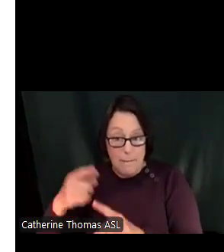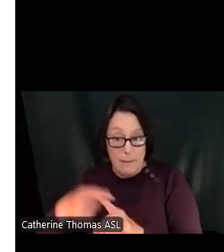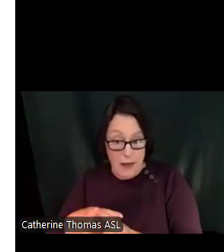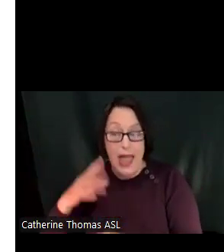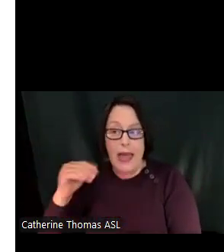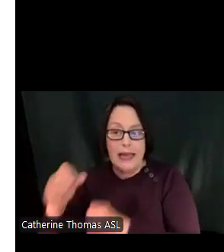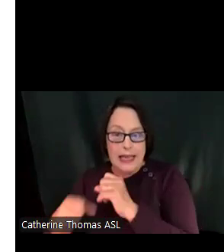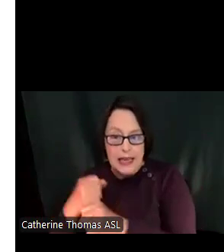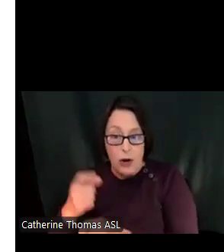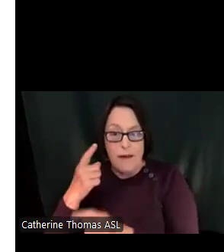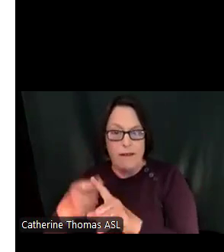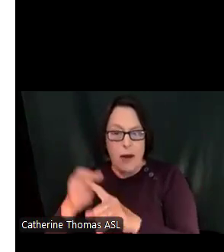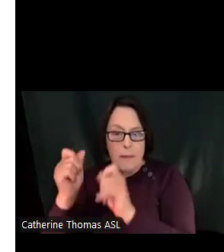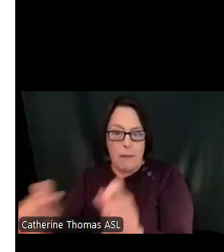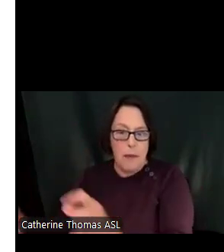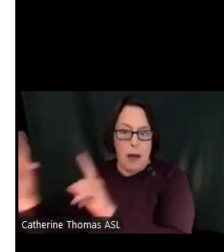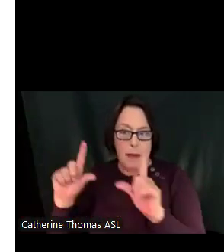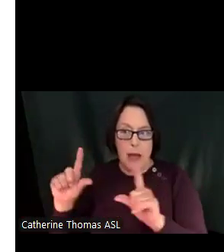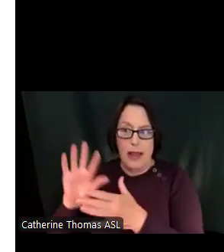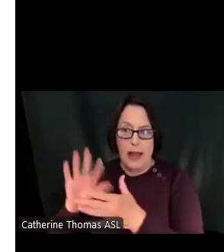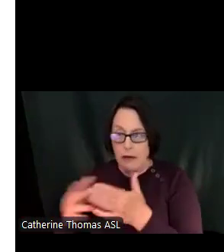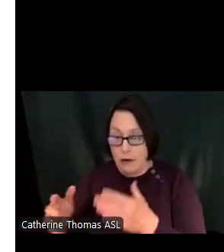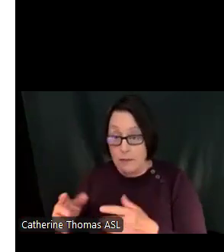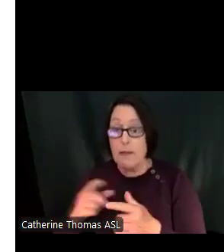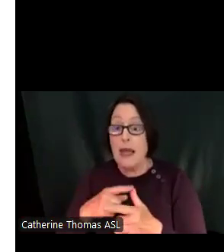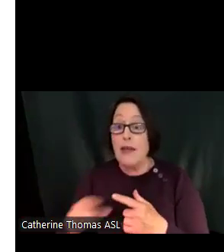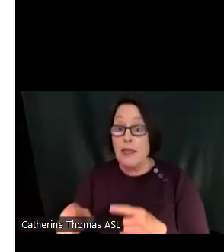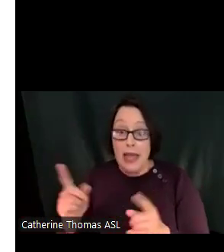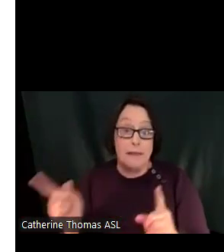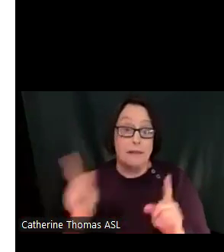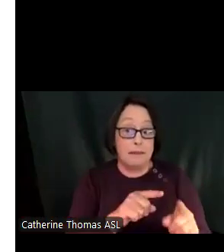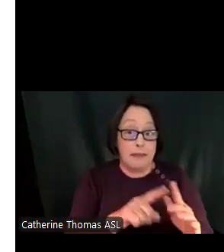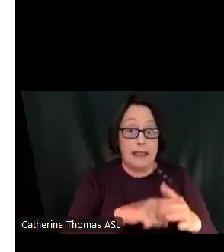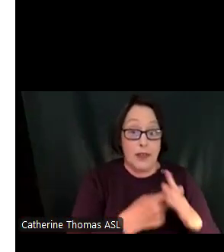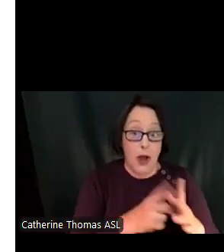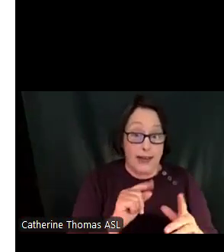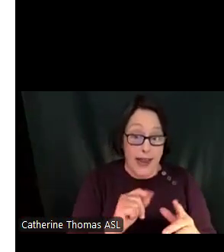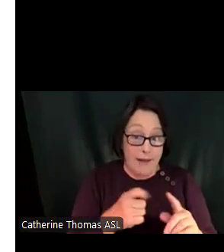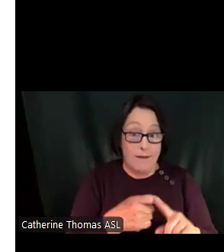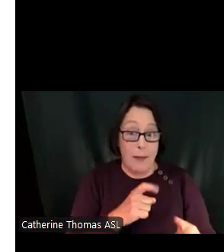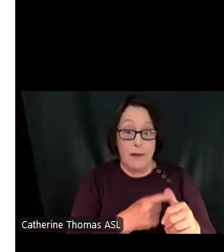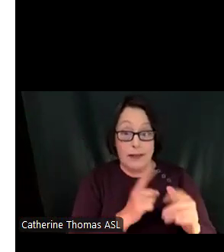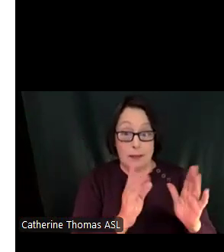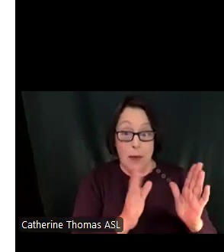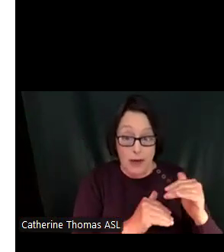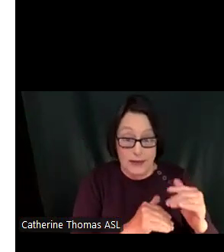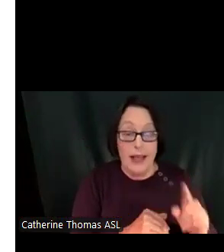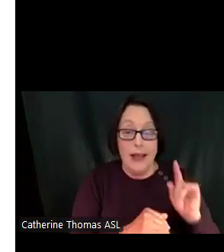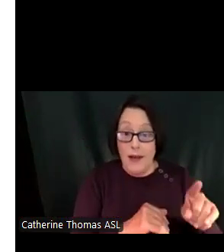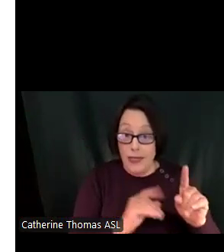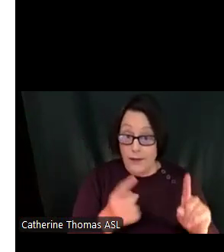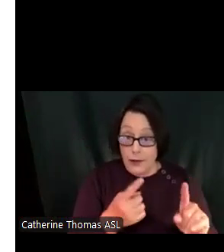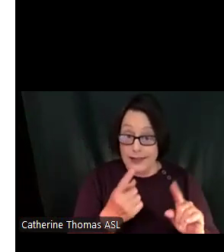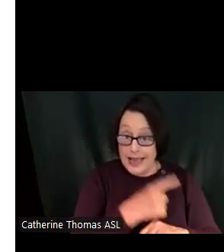from the pop-out calendar. You will then select the start date from the first box, select the month, the first day